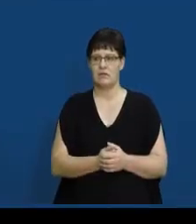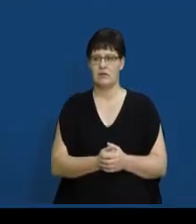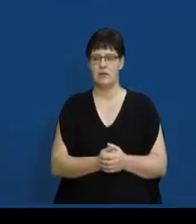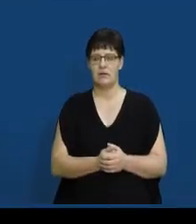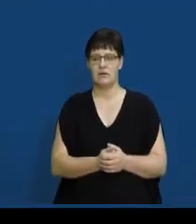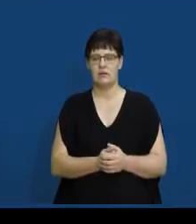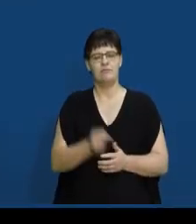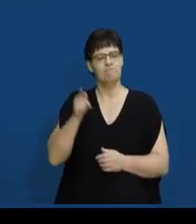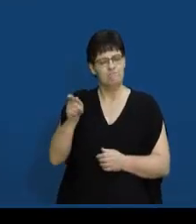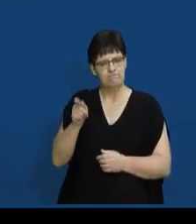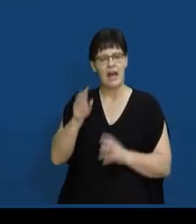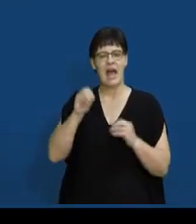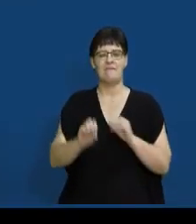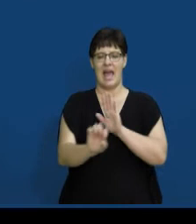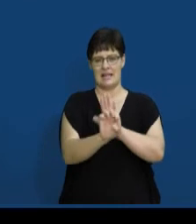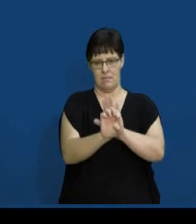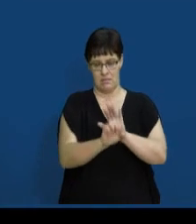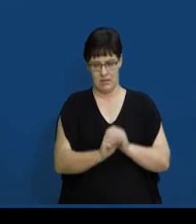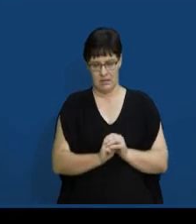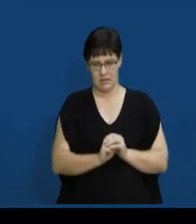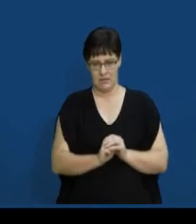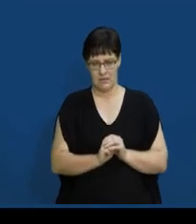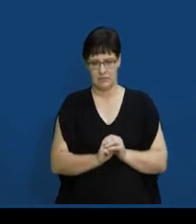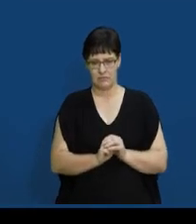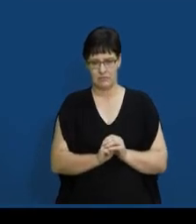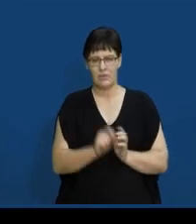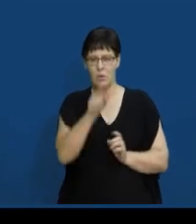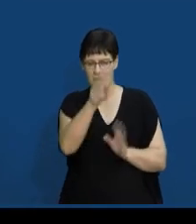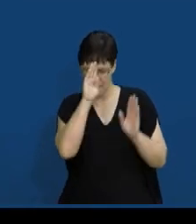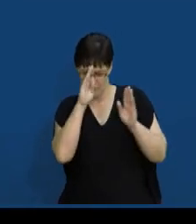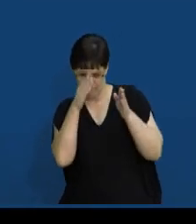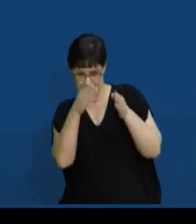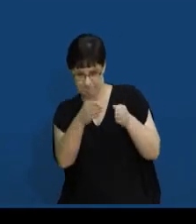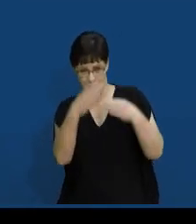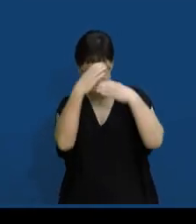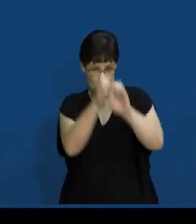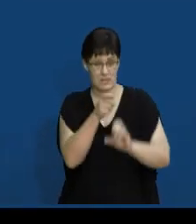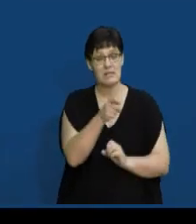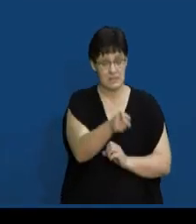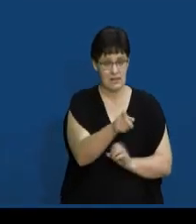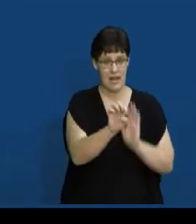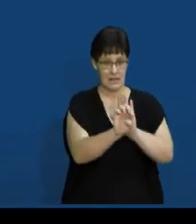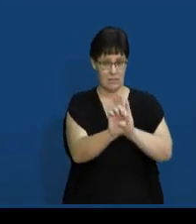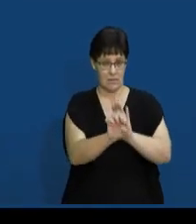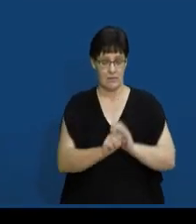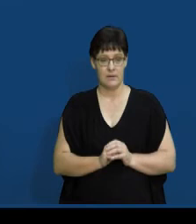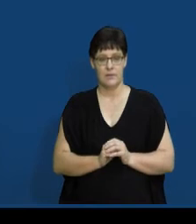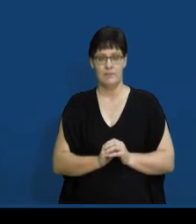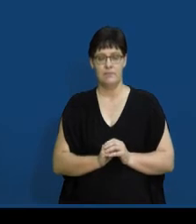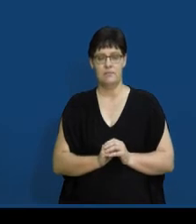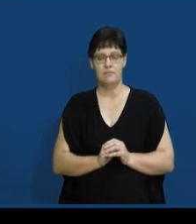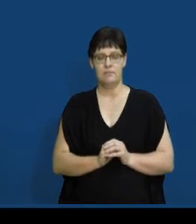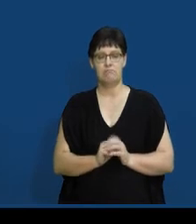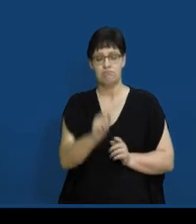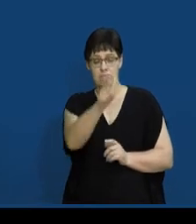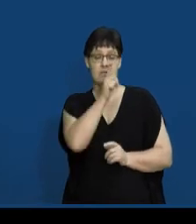And here I have an example for you. And I want you to pay particular attention to this example. You are